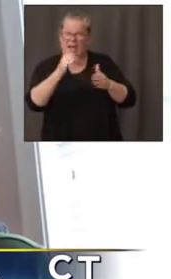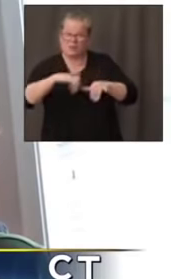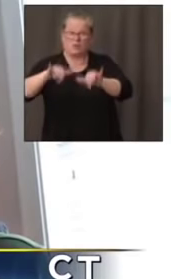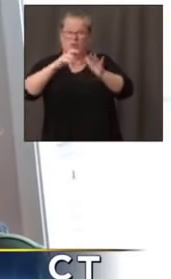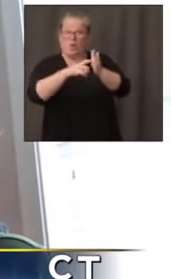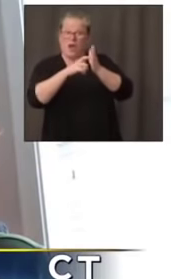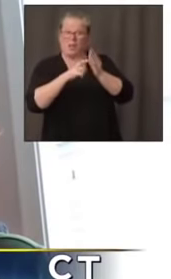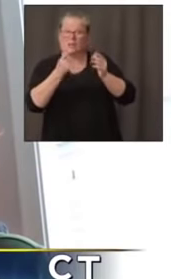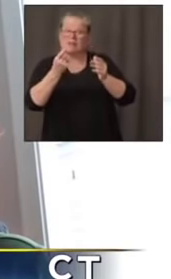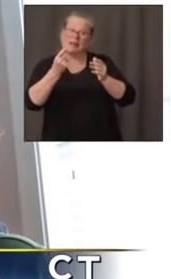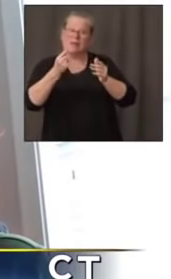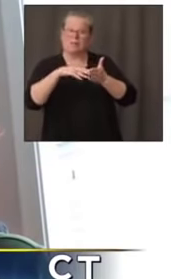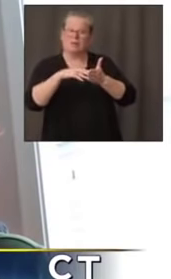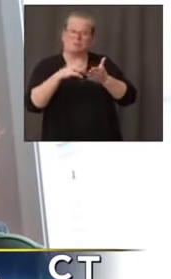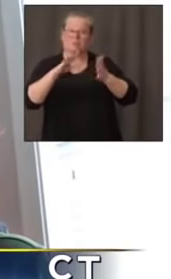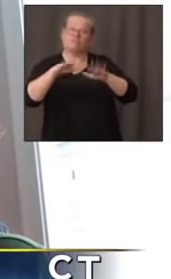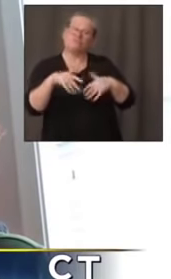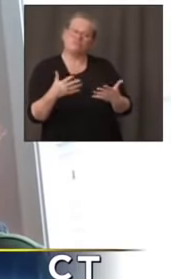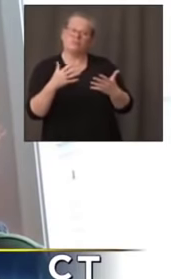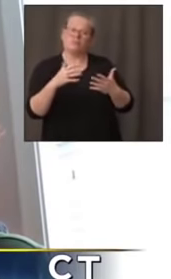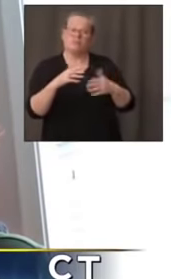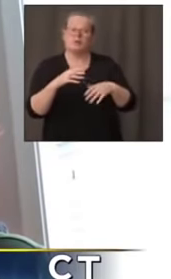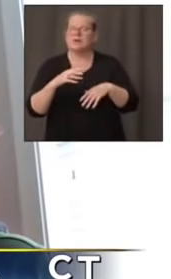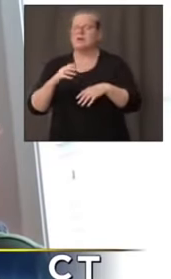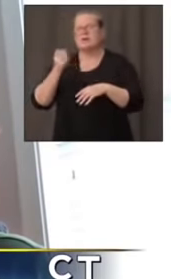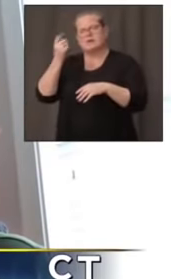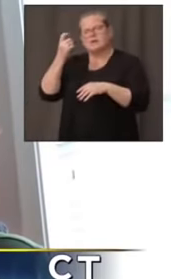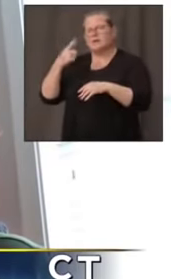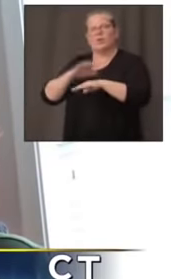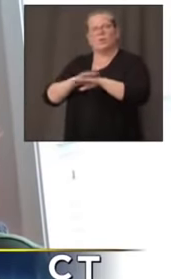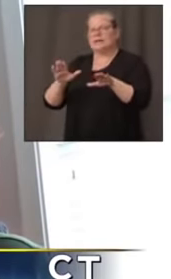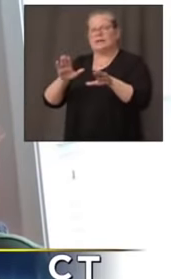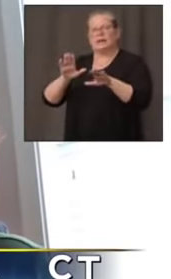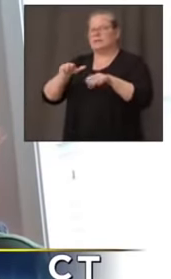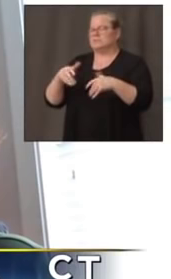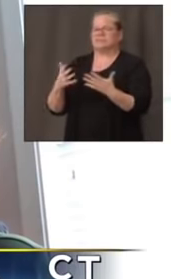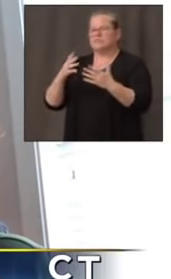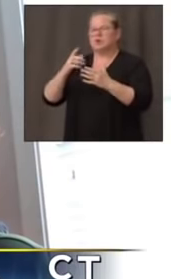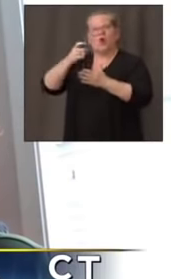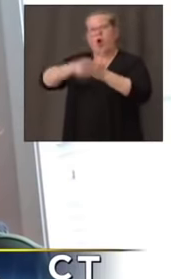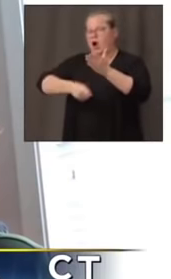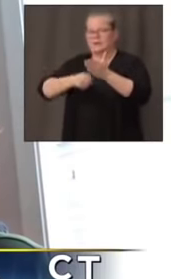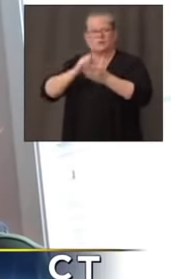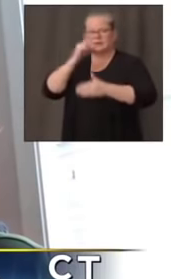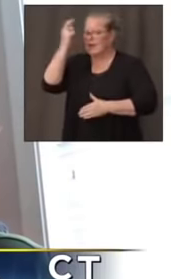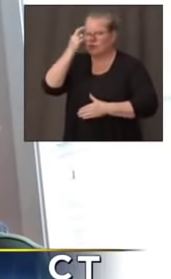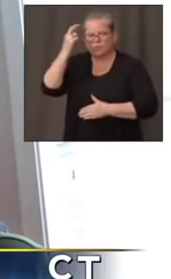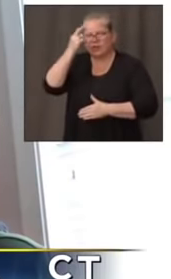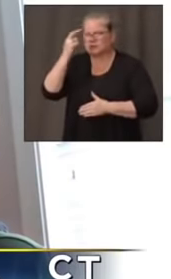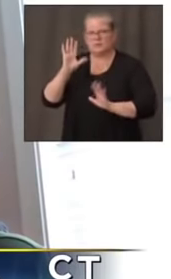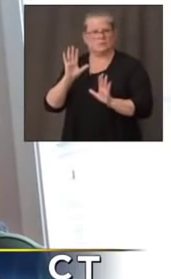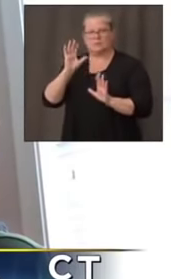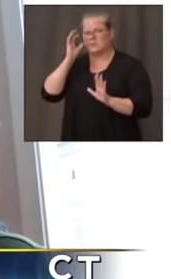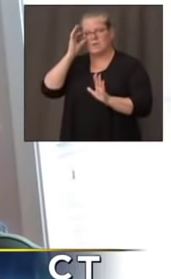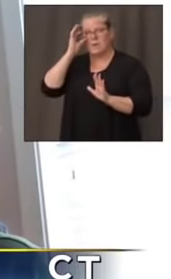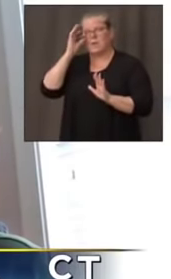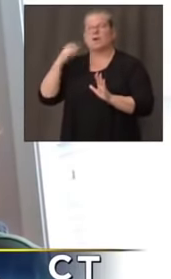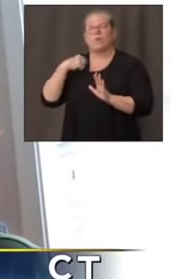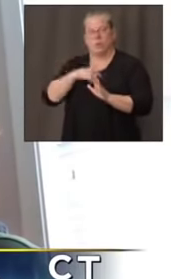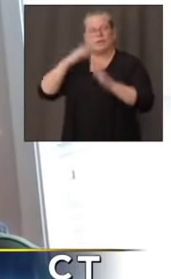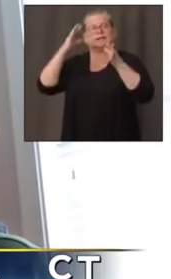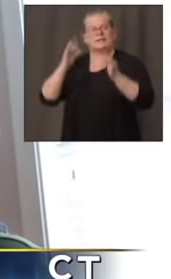but it wasn't a decision based on cost. A decision based on coming into alignment with the